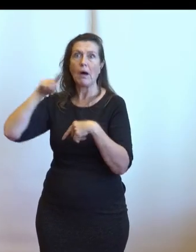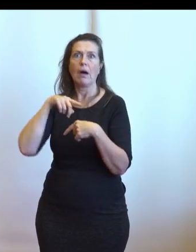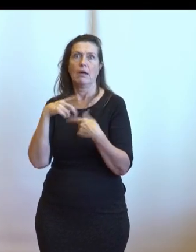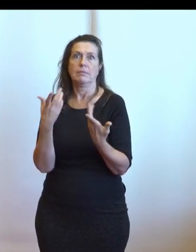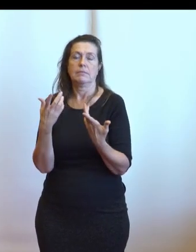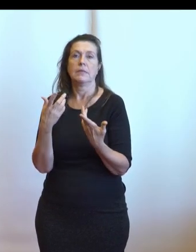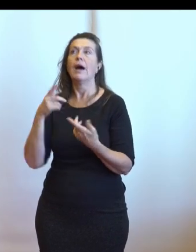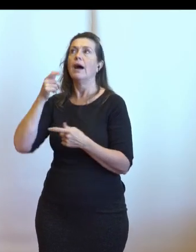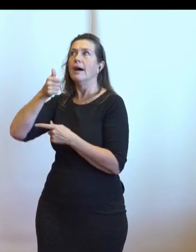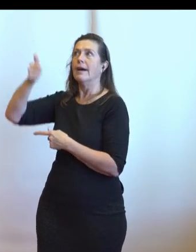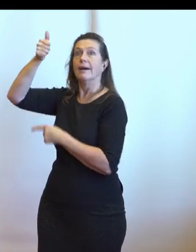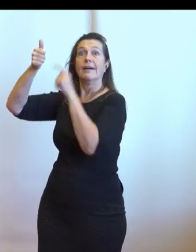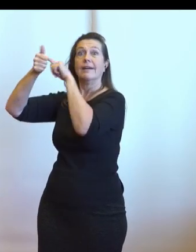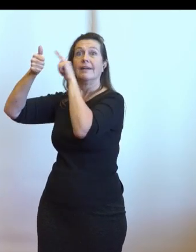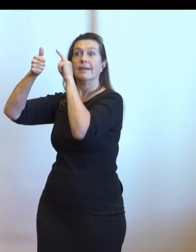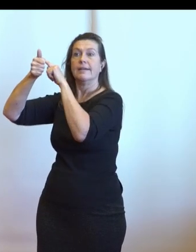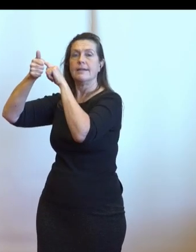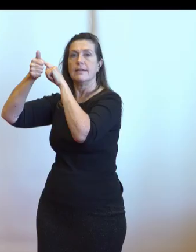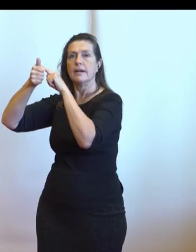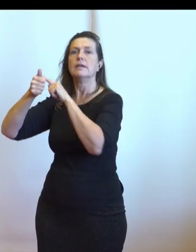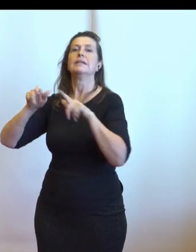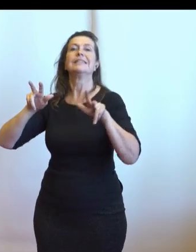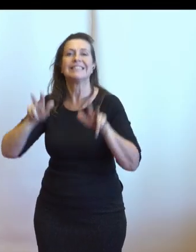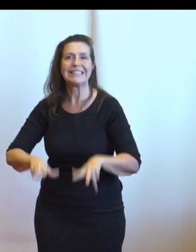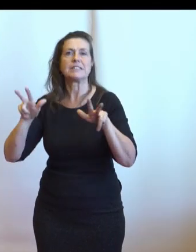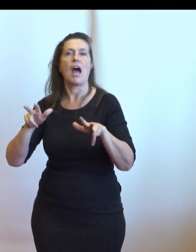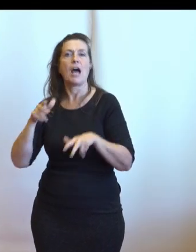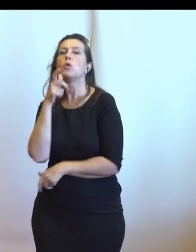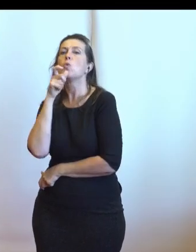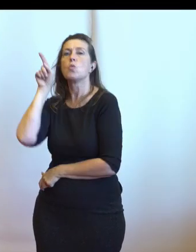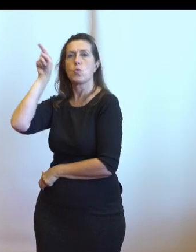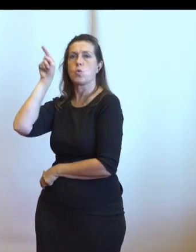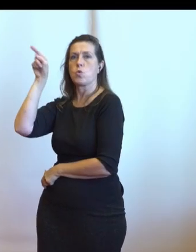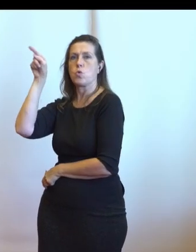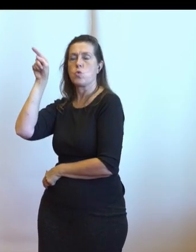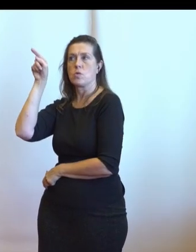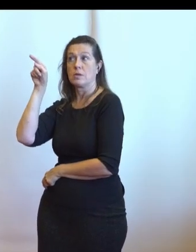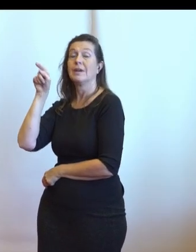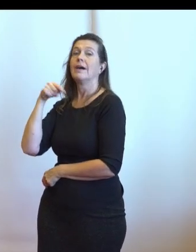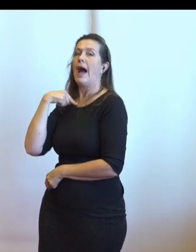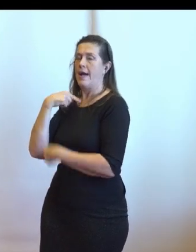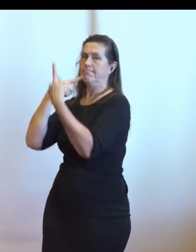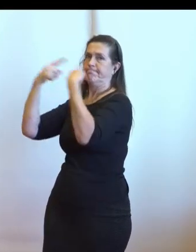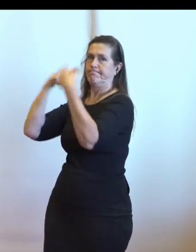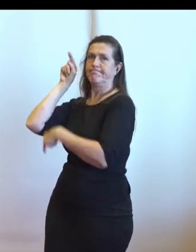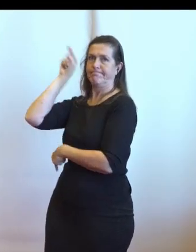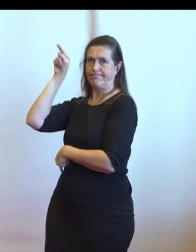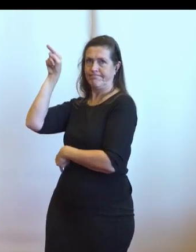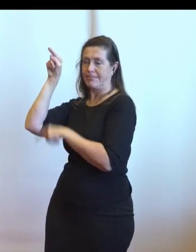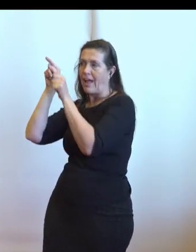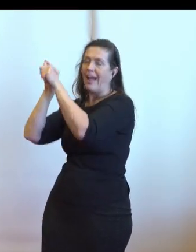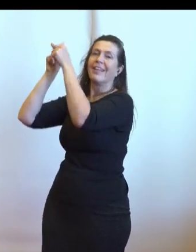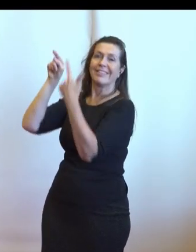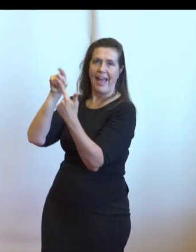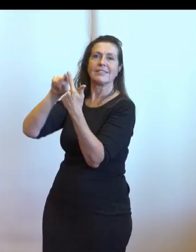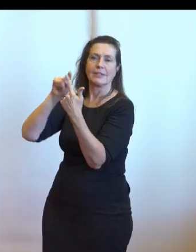who in the organisation is responsible for taking the decision about which system they are buying, and then talk with the procurement professionals. They can be your